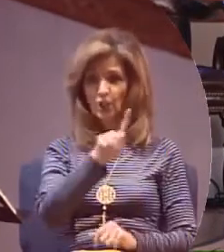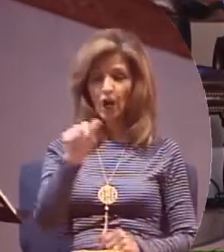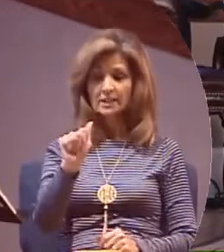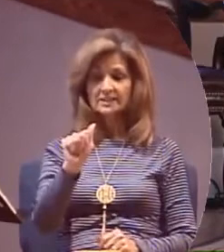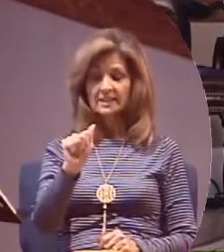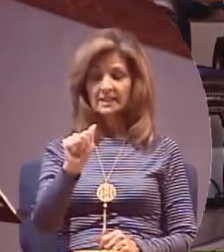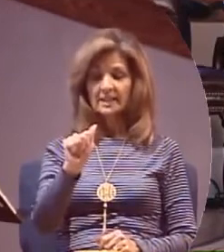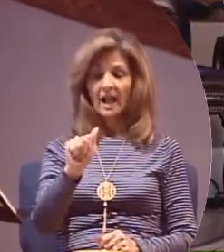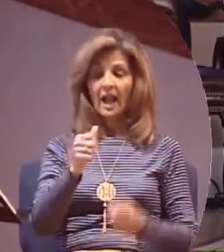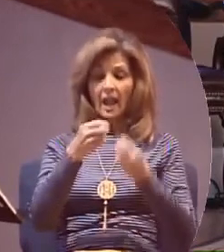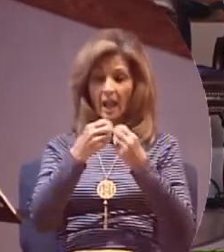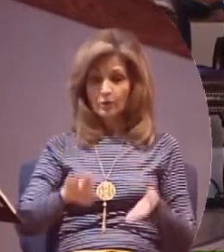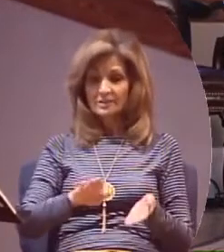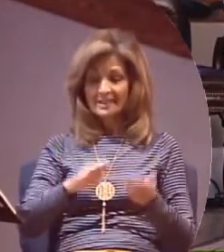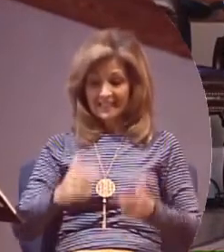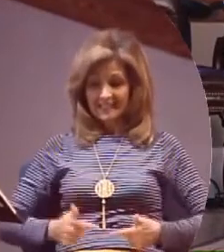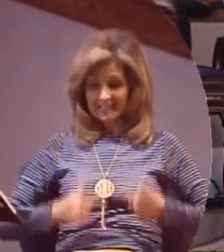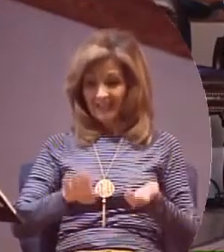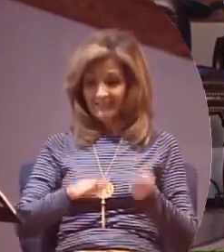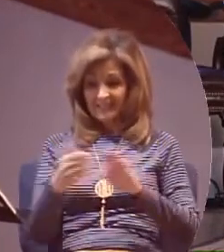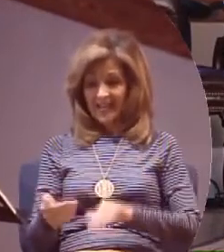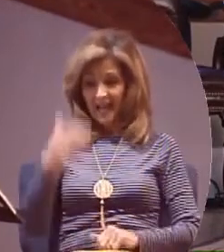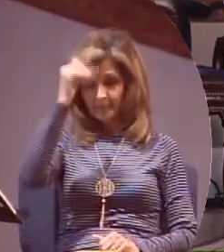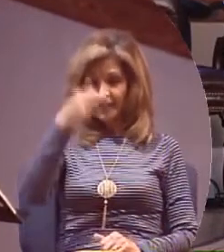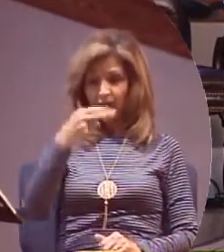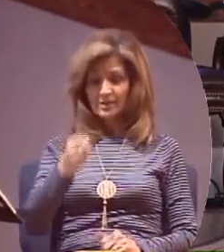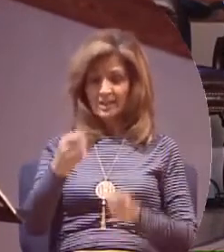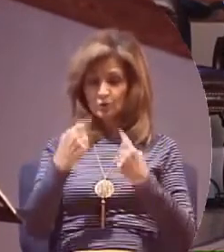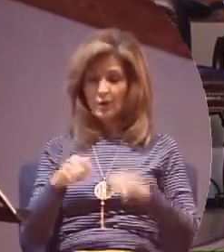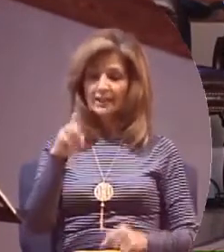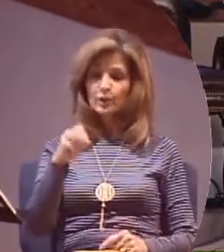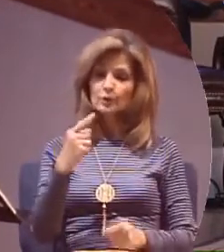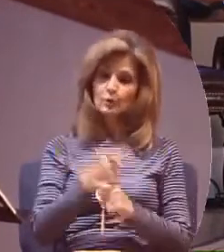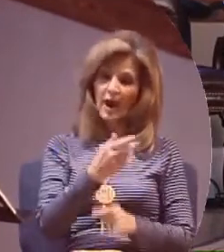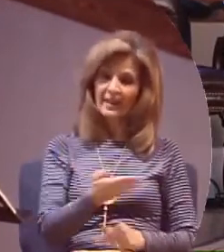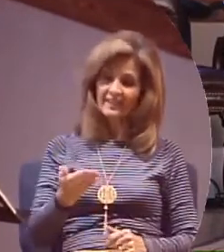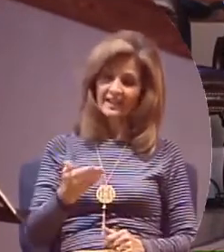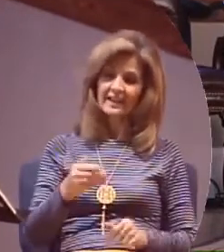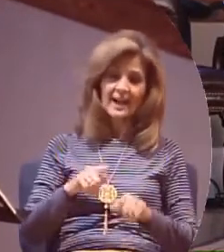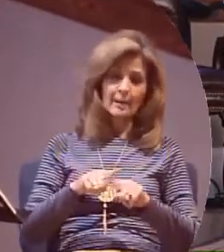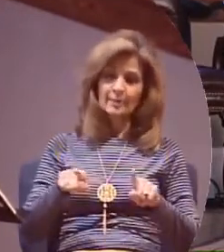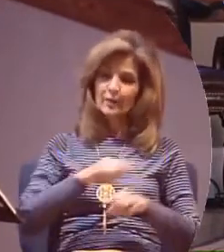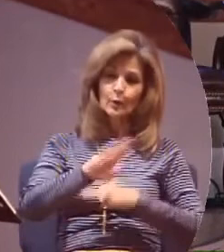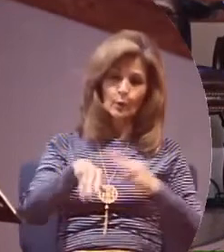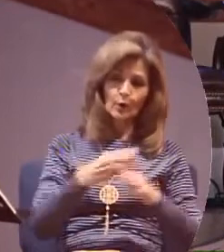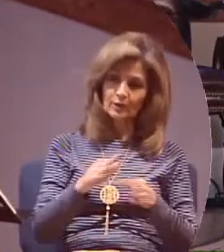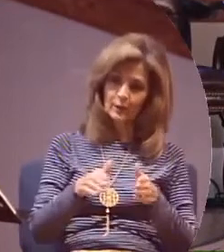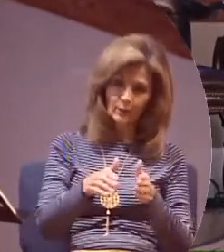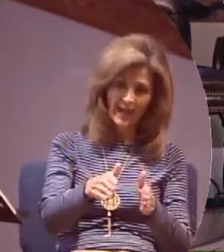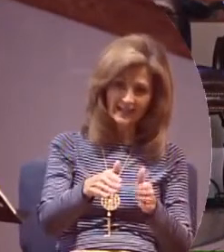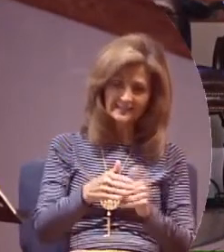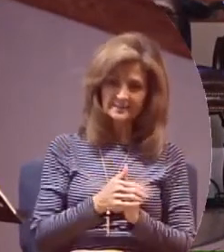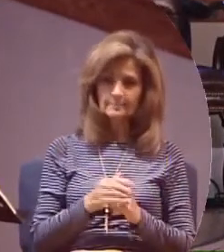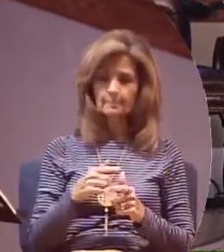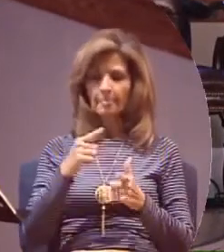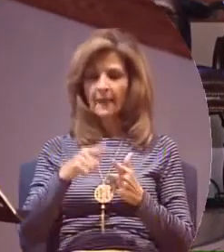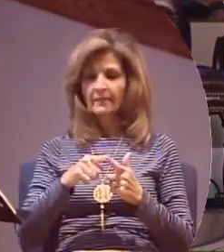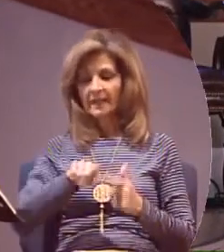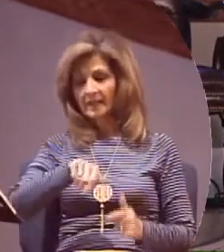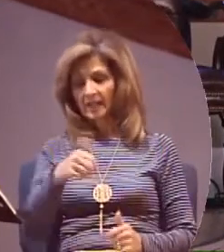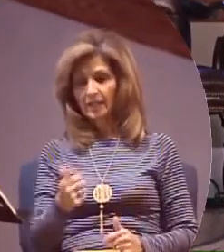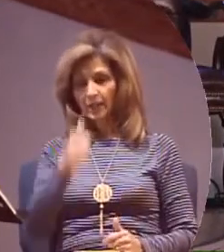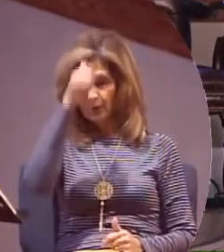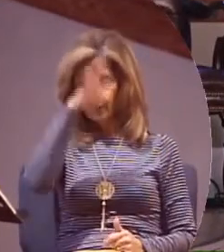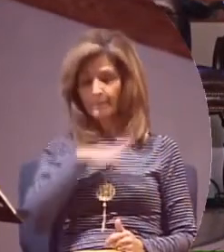try to do a right thing in a wrong way. Uzzah. Then we got another old boy in our Bible whose name is Uriah.